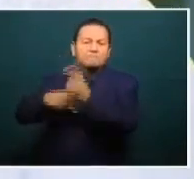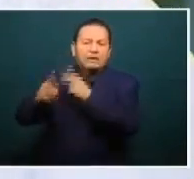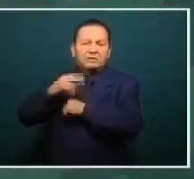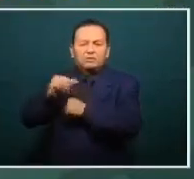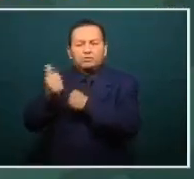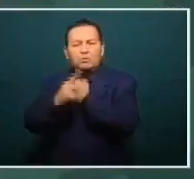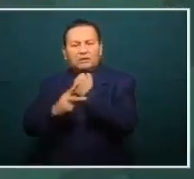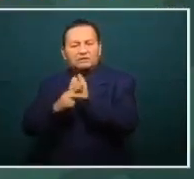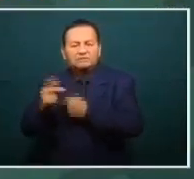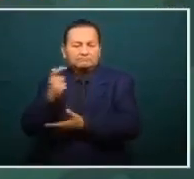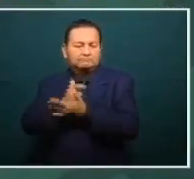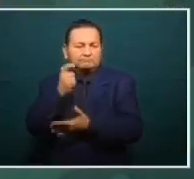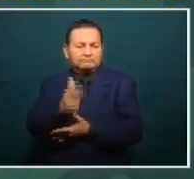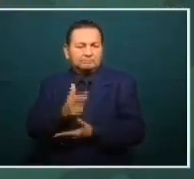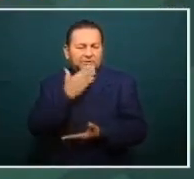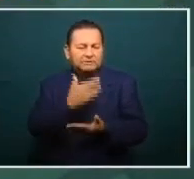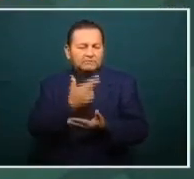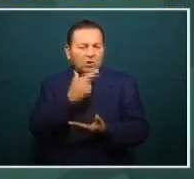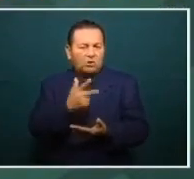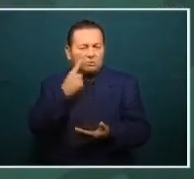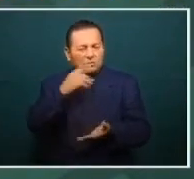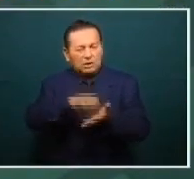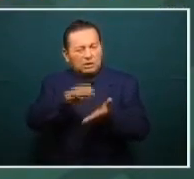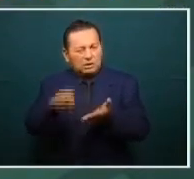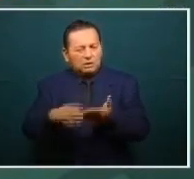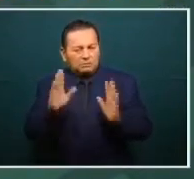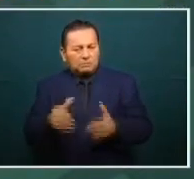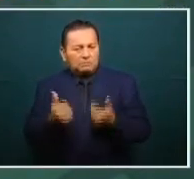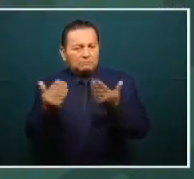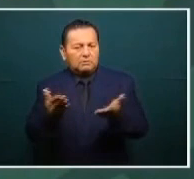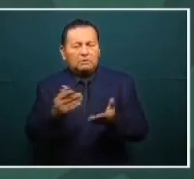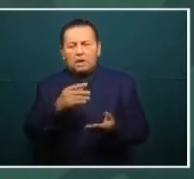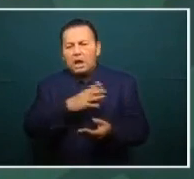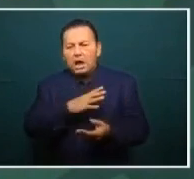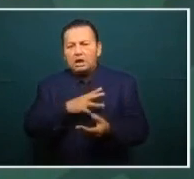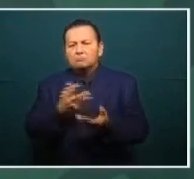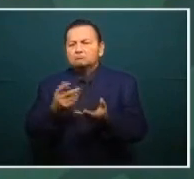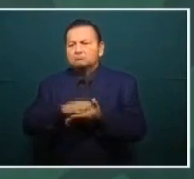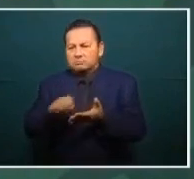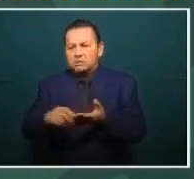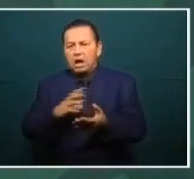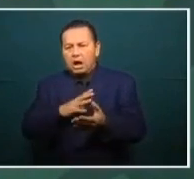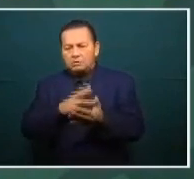more foreign investment. Let me give you an example.